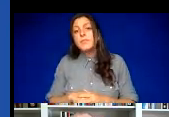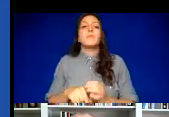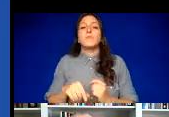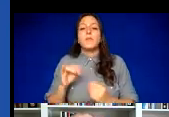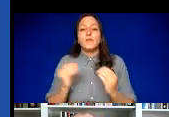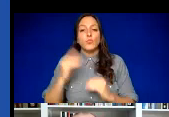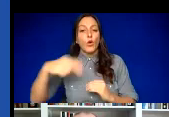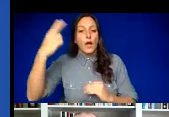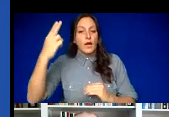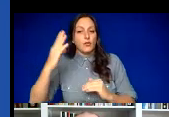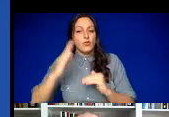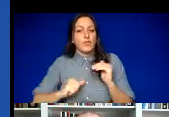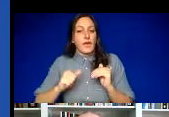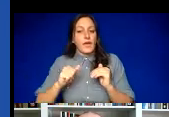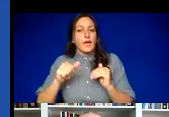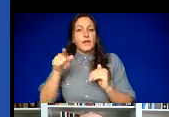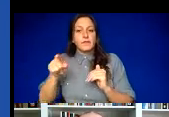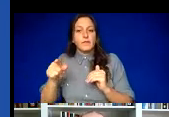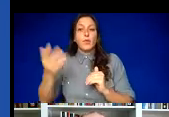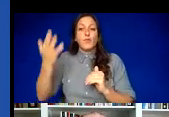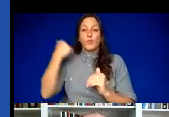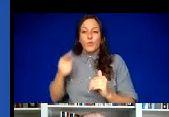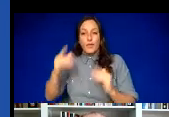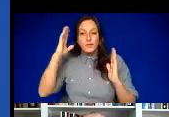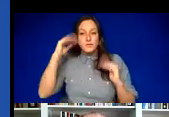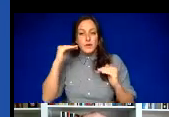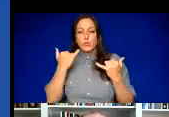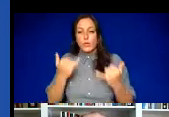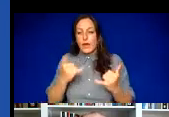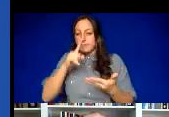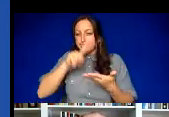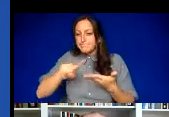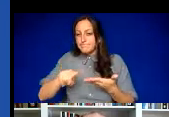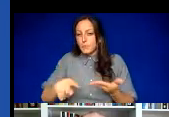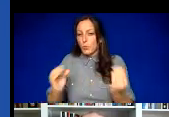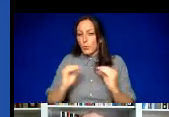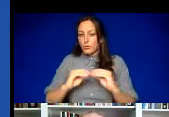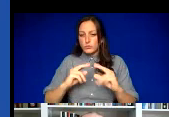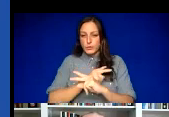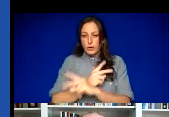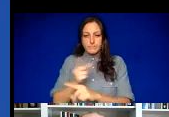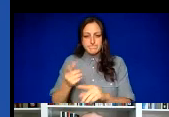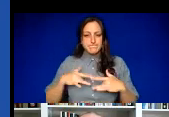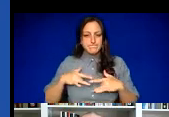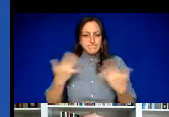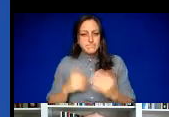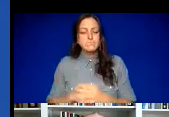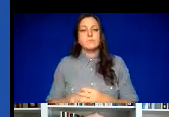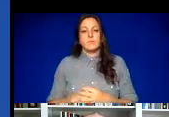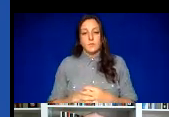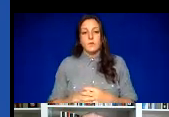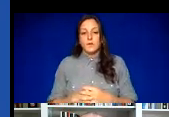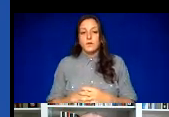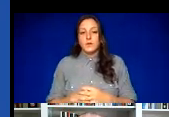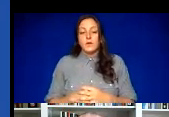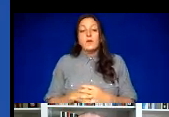be expected. So more work needs to be done to really nail this down. I liken this to